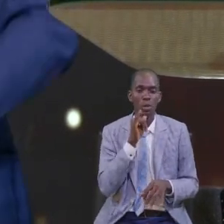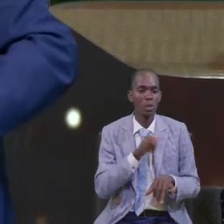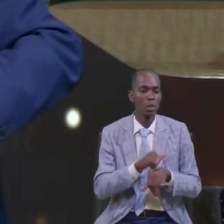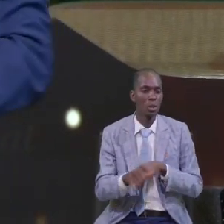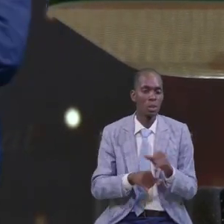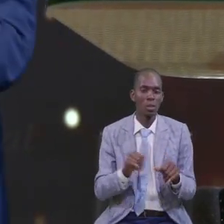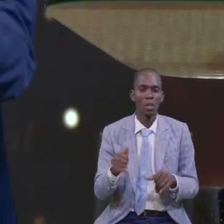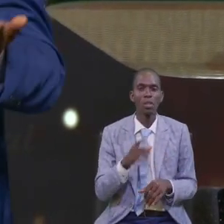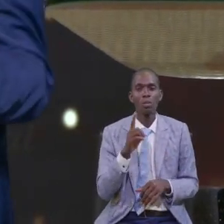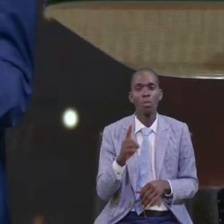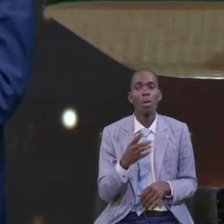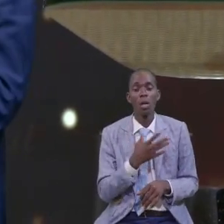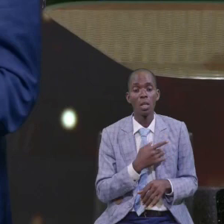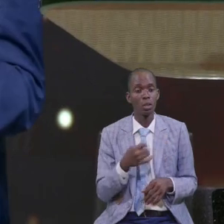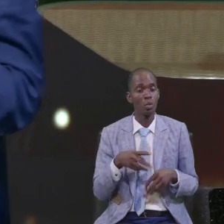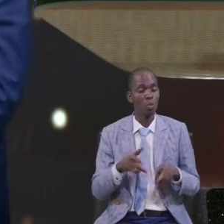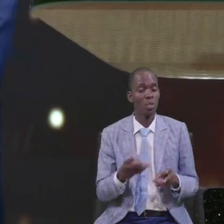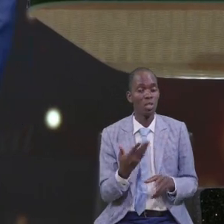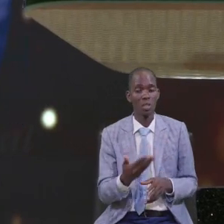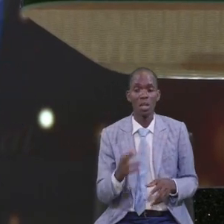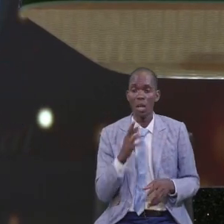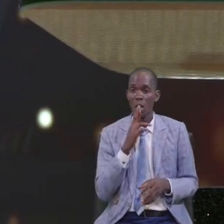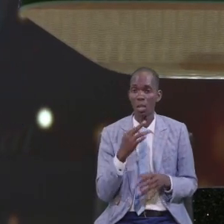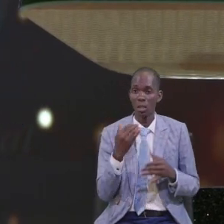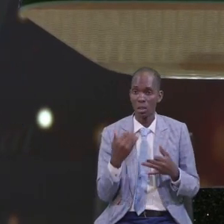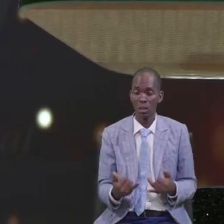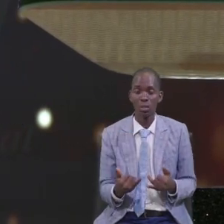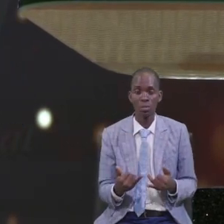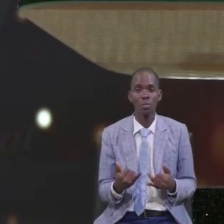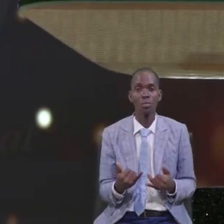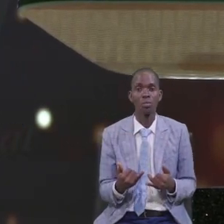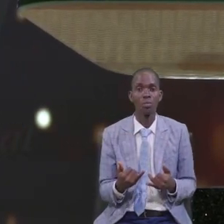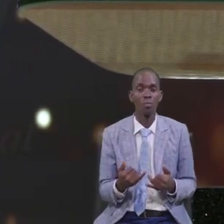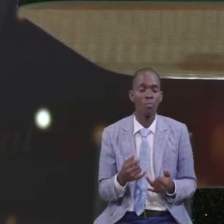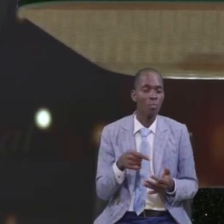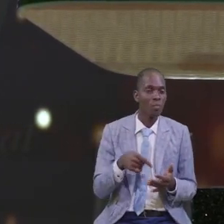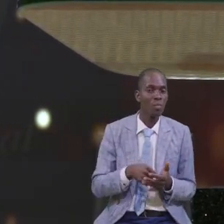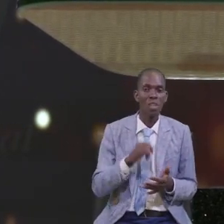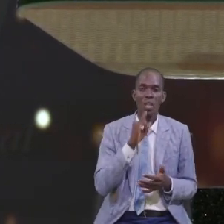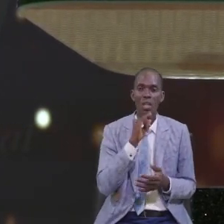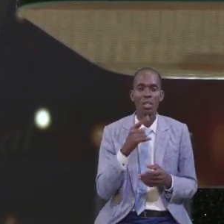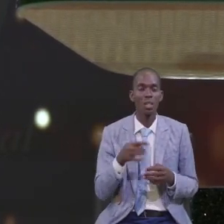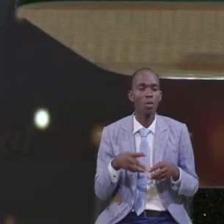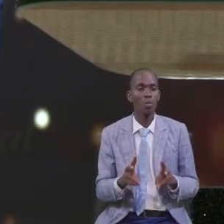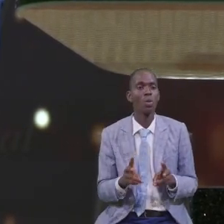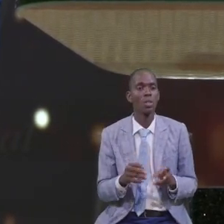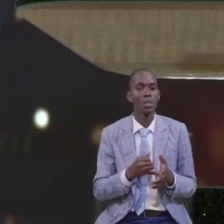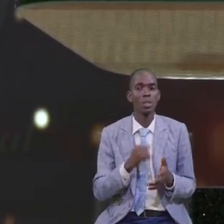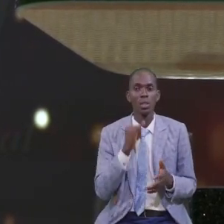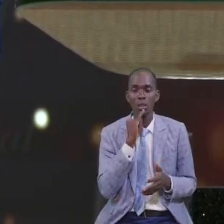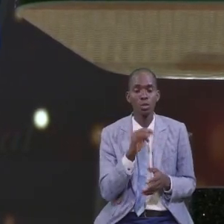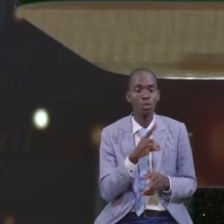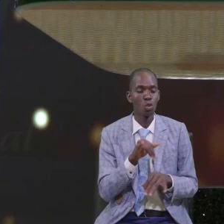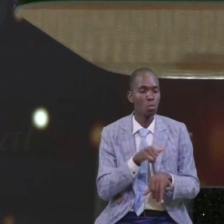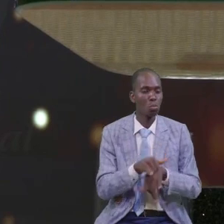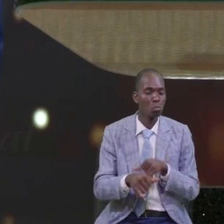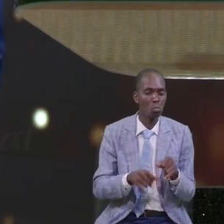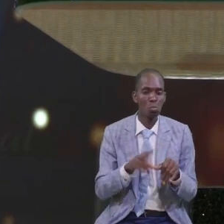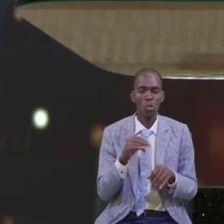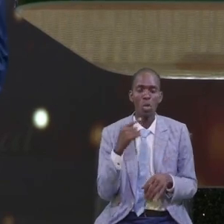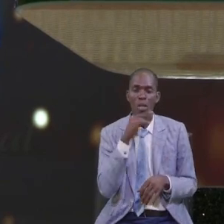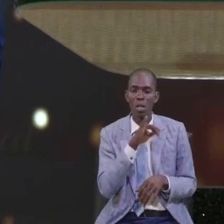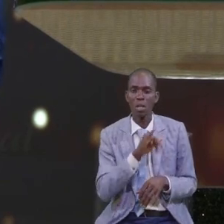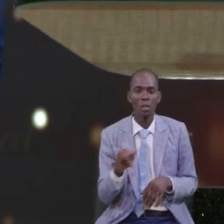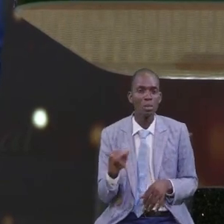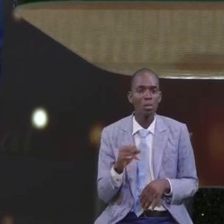anyone. And the way things are is the way we tell them. This is the way it is. No deception, no lying,